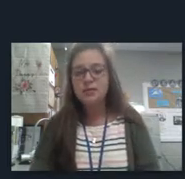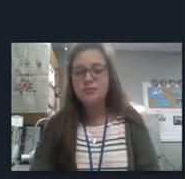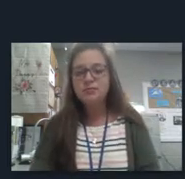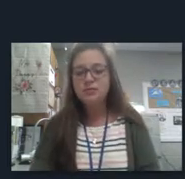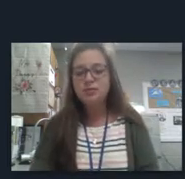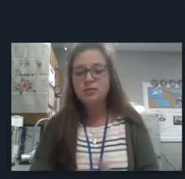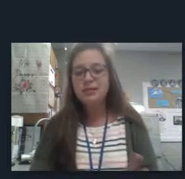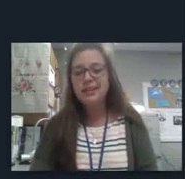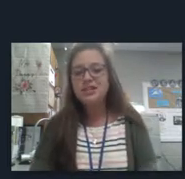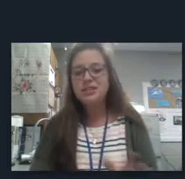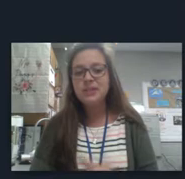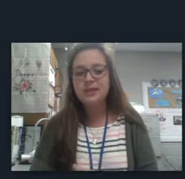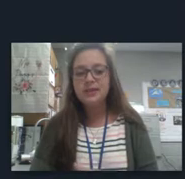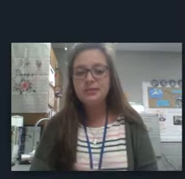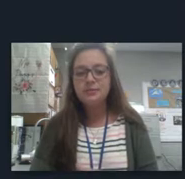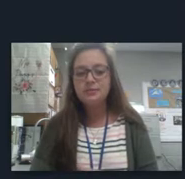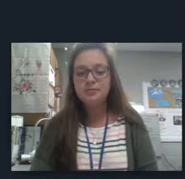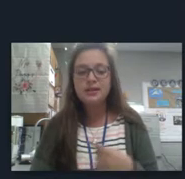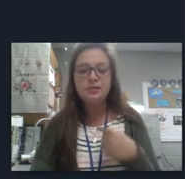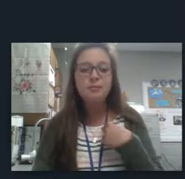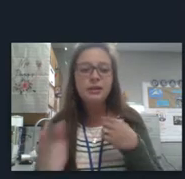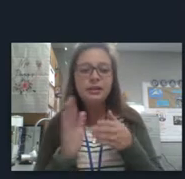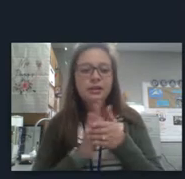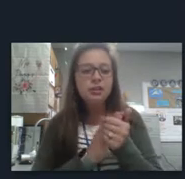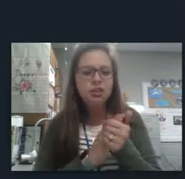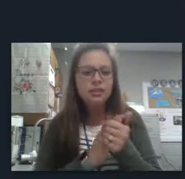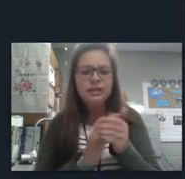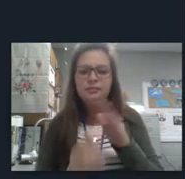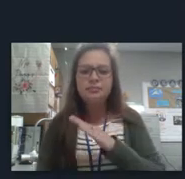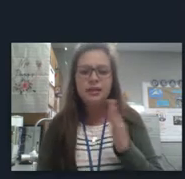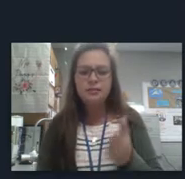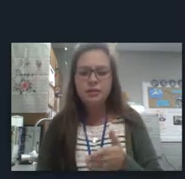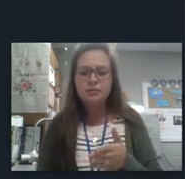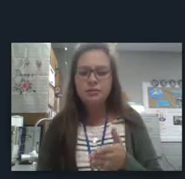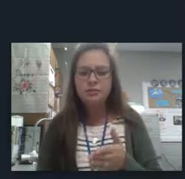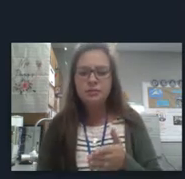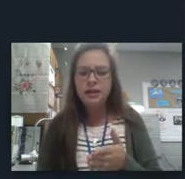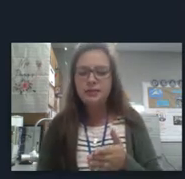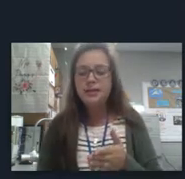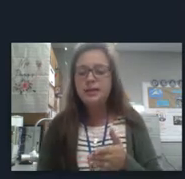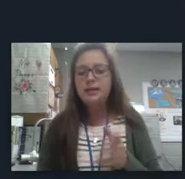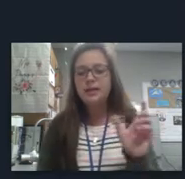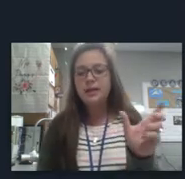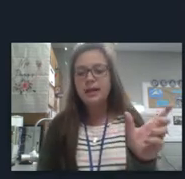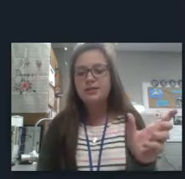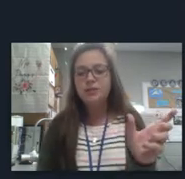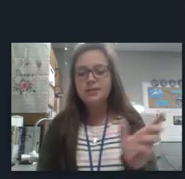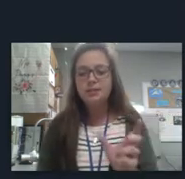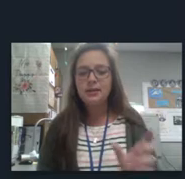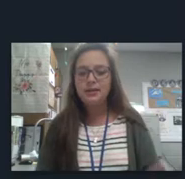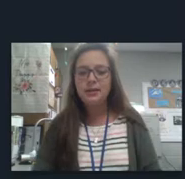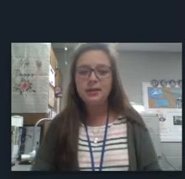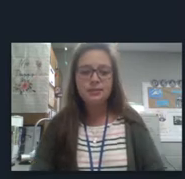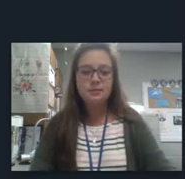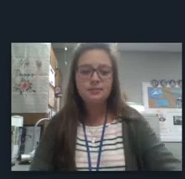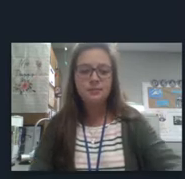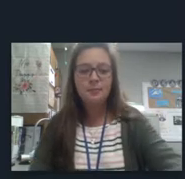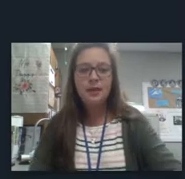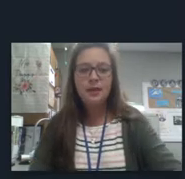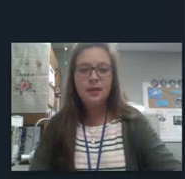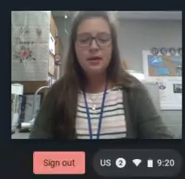that one. So negations at the end. Okay, so me cheat never. Okay, then the negative word is going to be at the